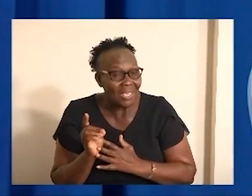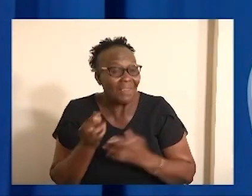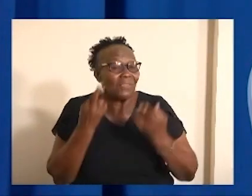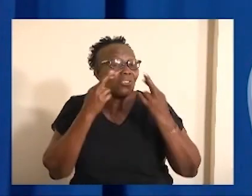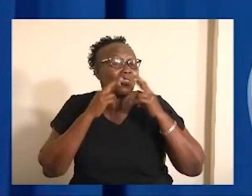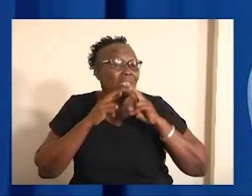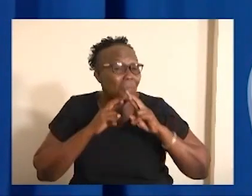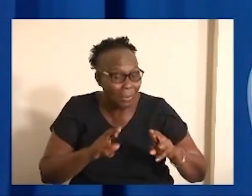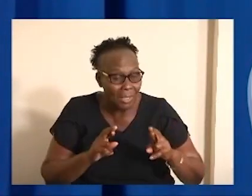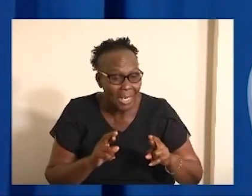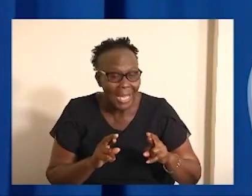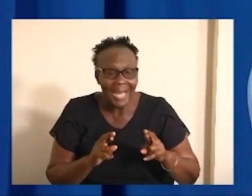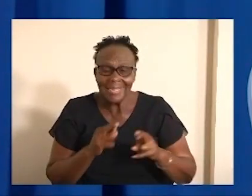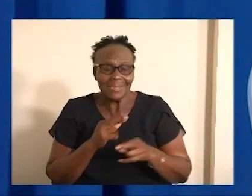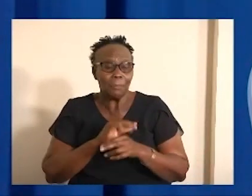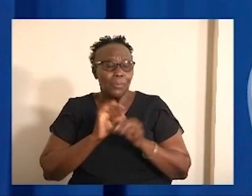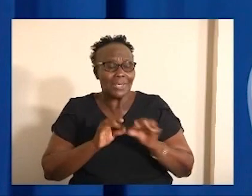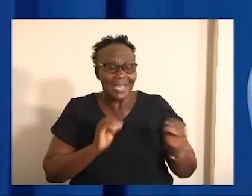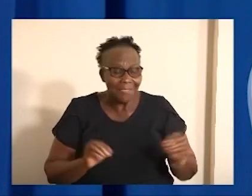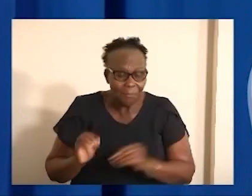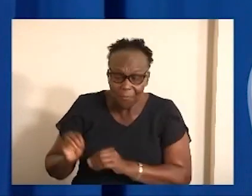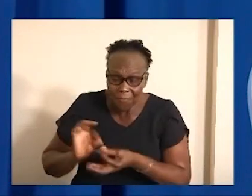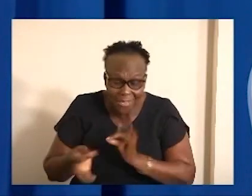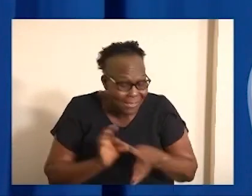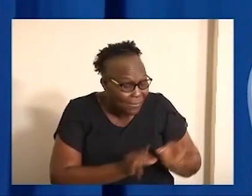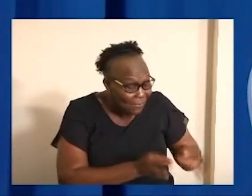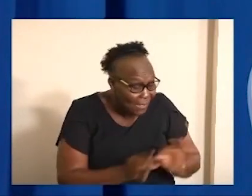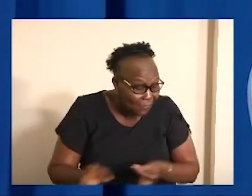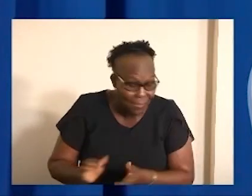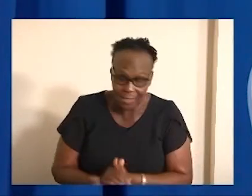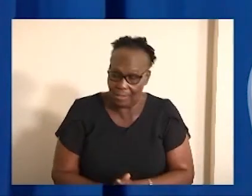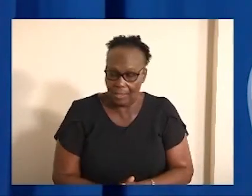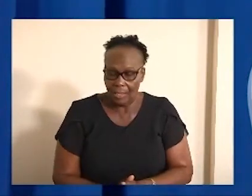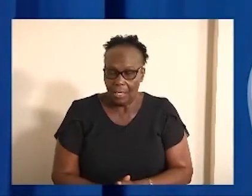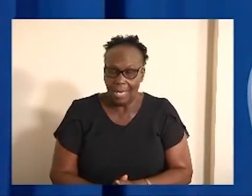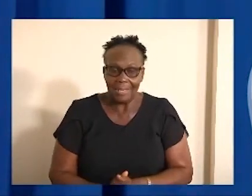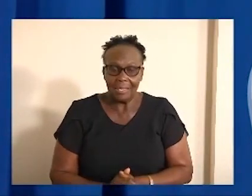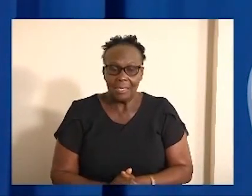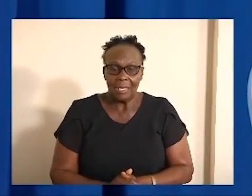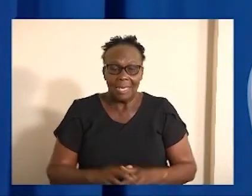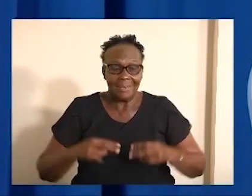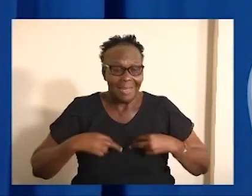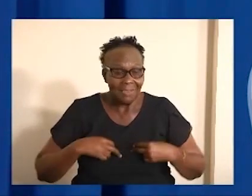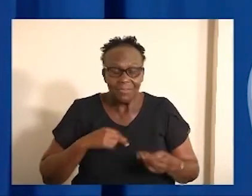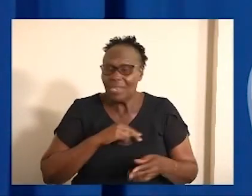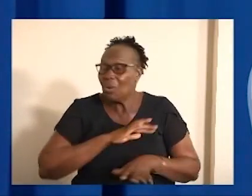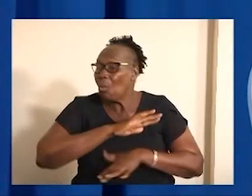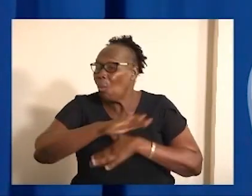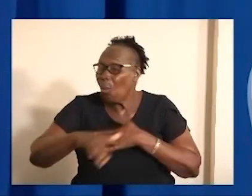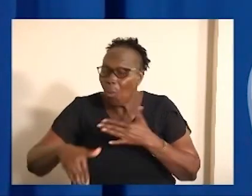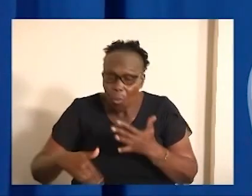put all protocols in place, and the entire class was eventually placed on